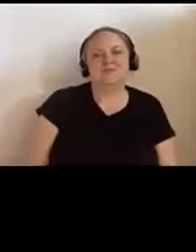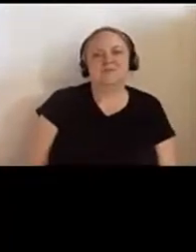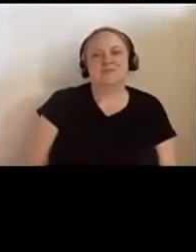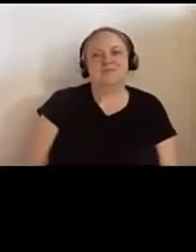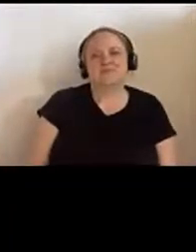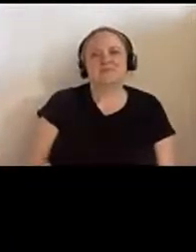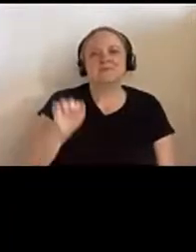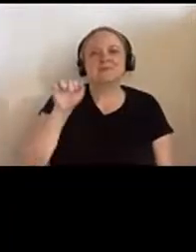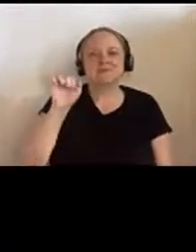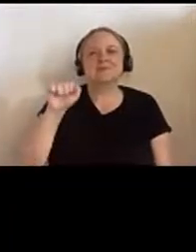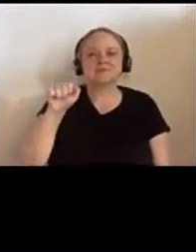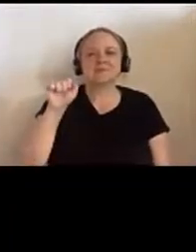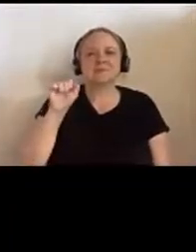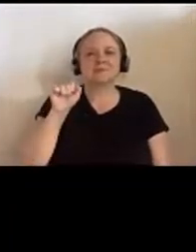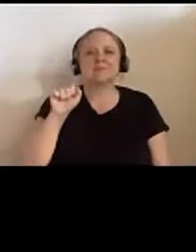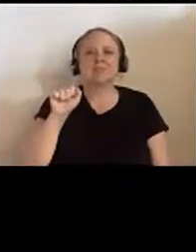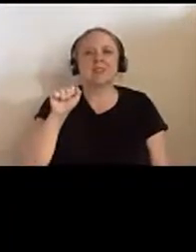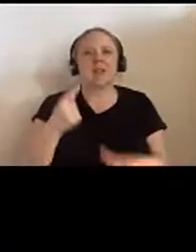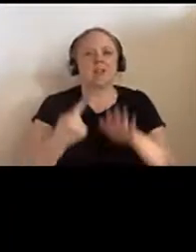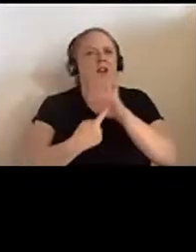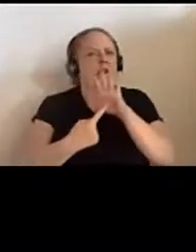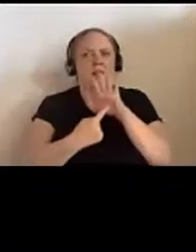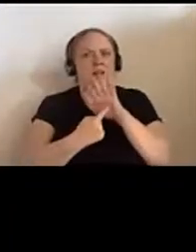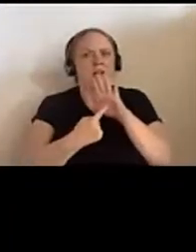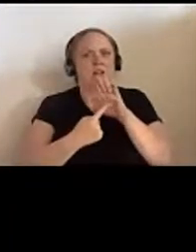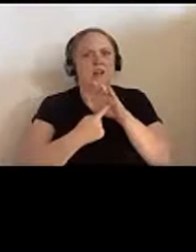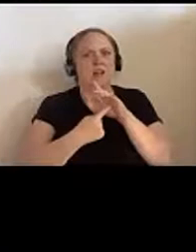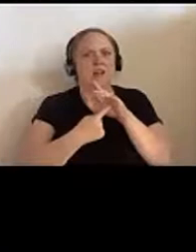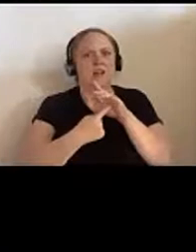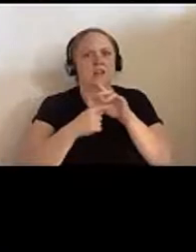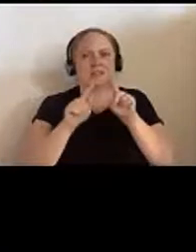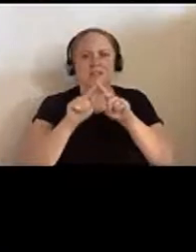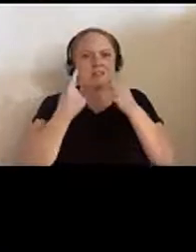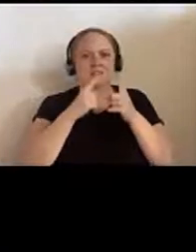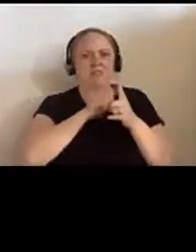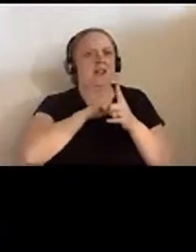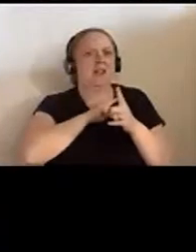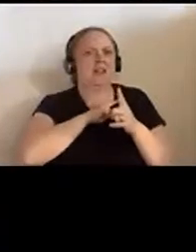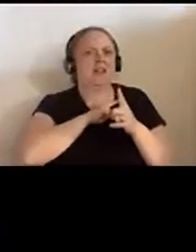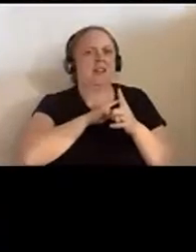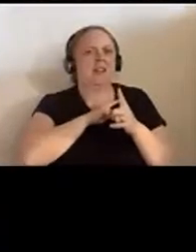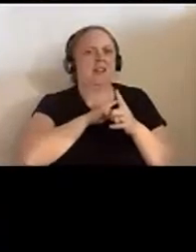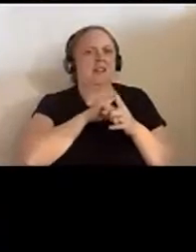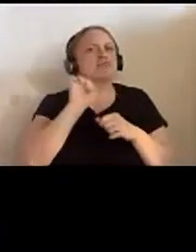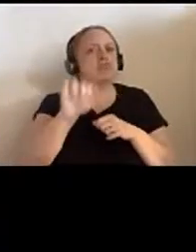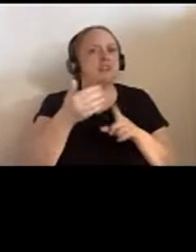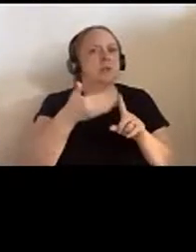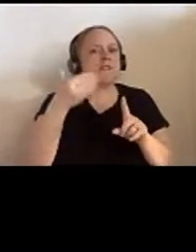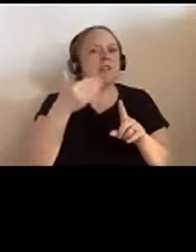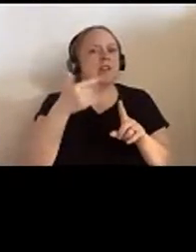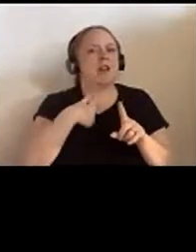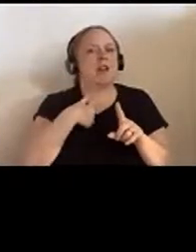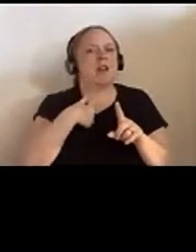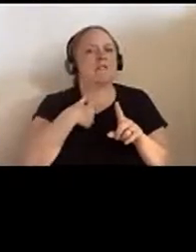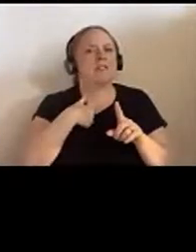Yeah, and I think it's incredibly important on a number of levels. And you're right to identify that. I have a real resistance